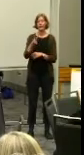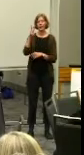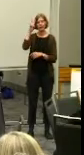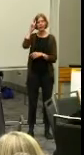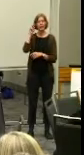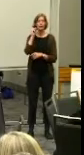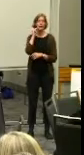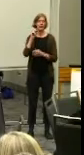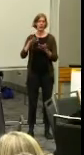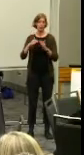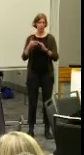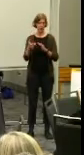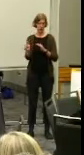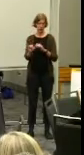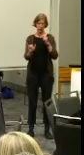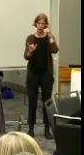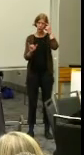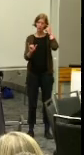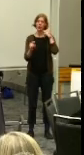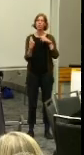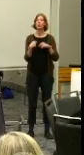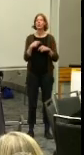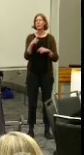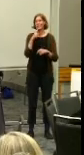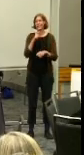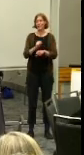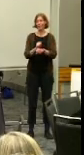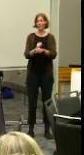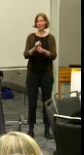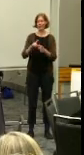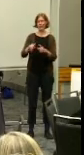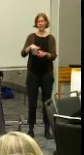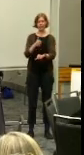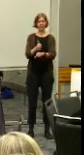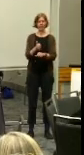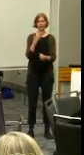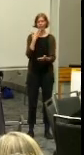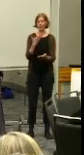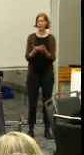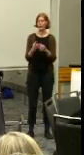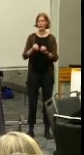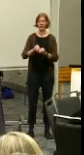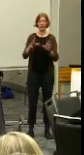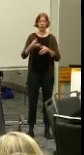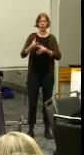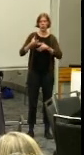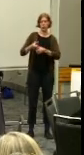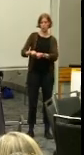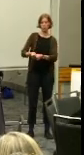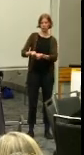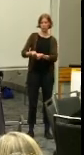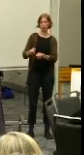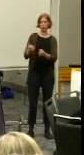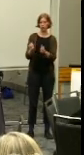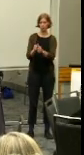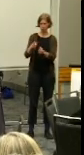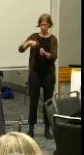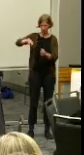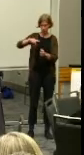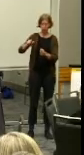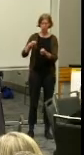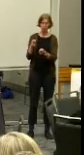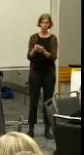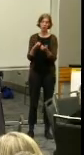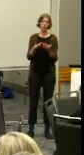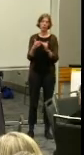spent a long time really building out that trust and building programming that's very understanding of that